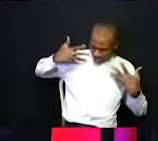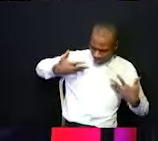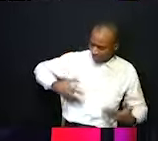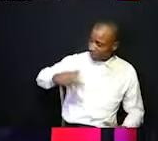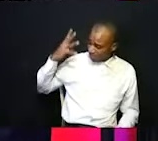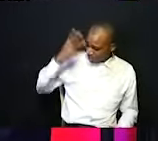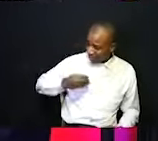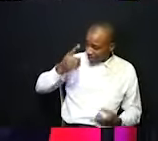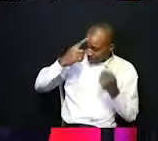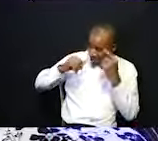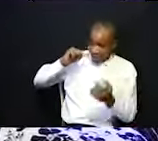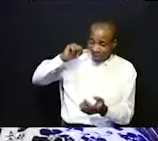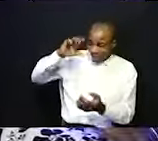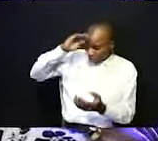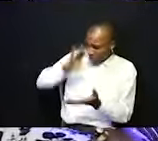alobo jata.